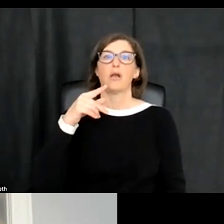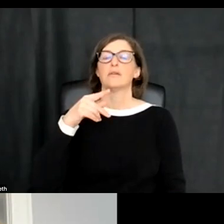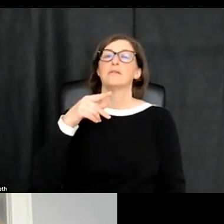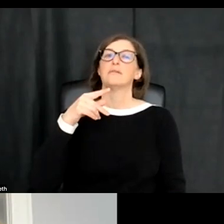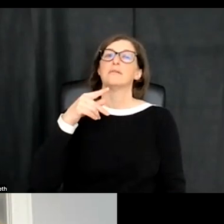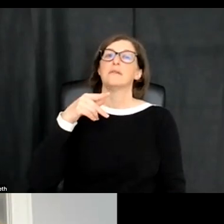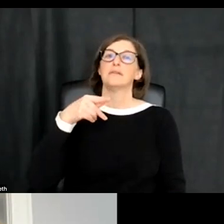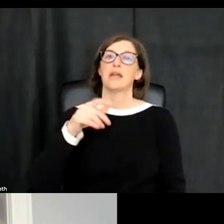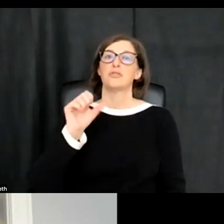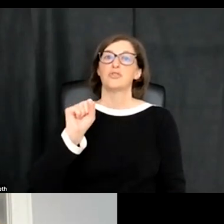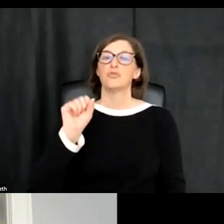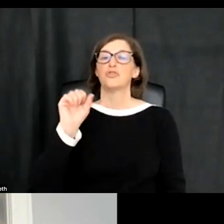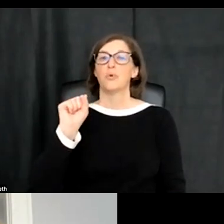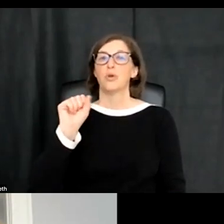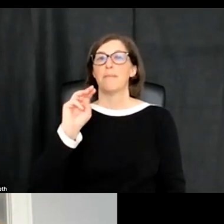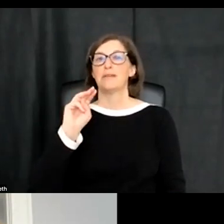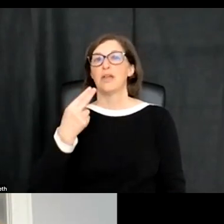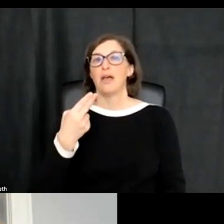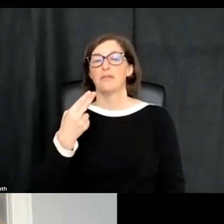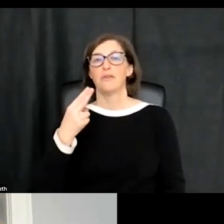mental health. So once they understand